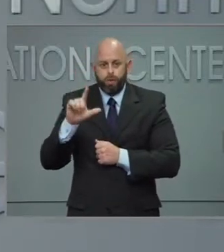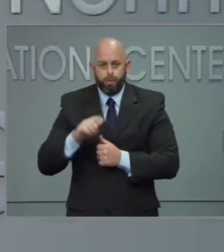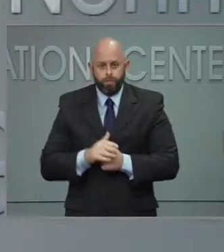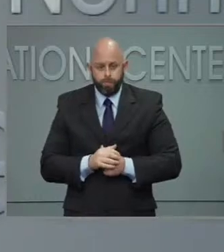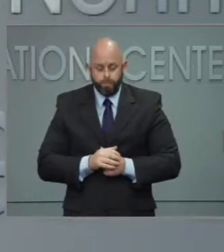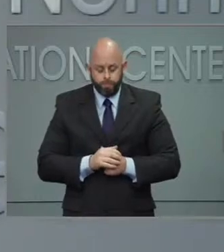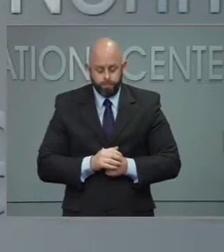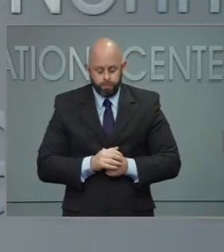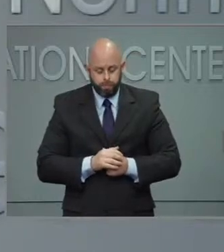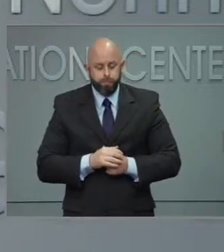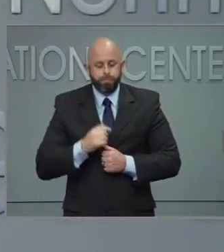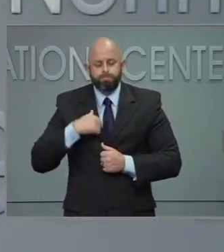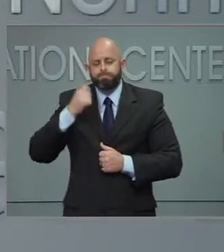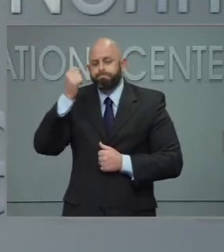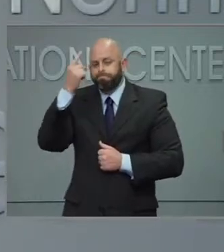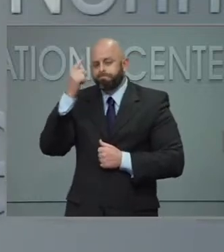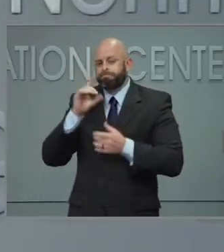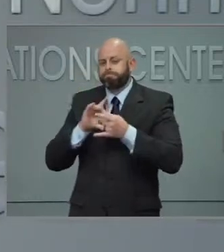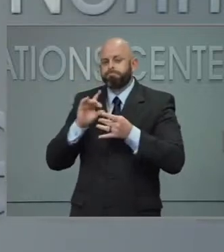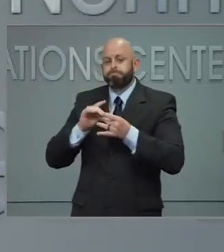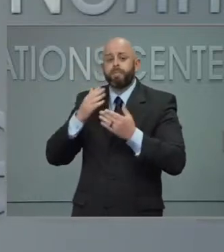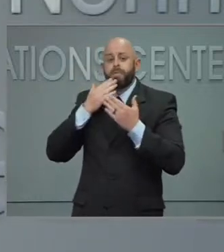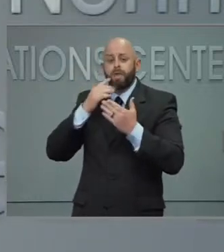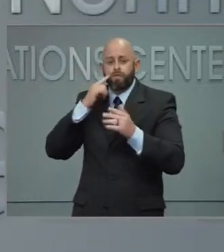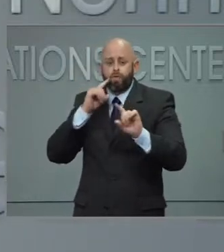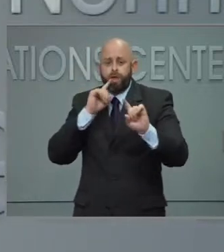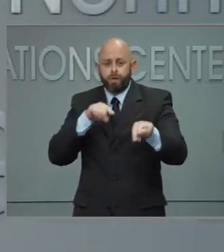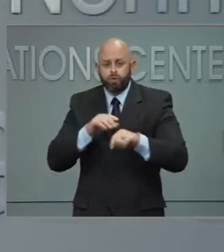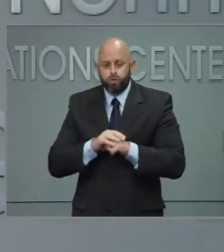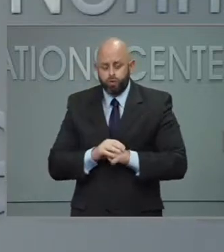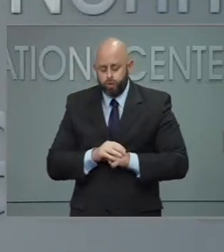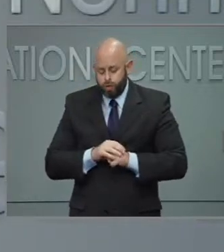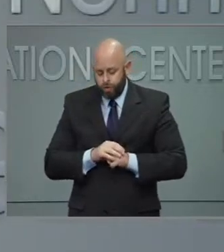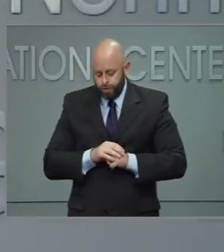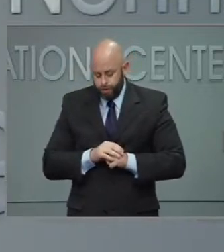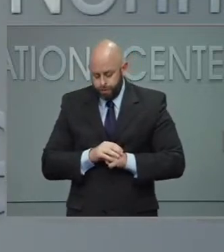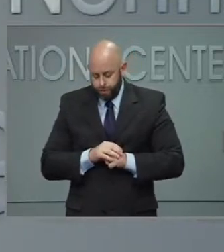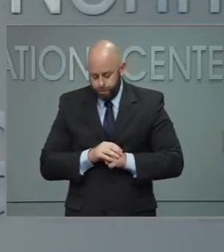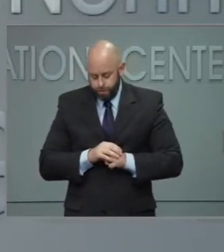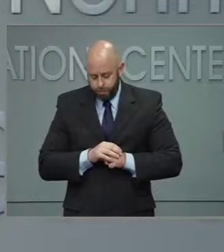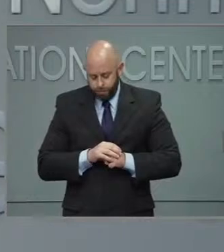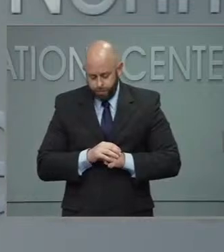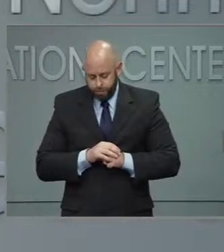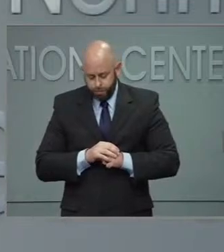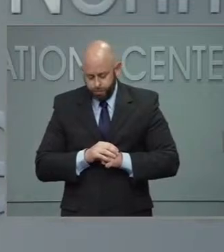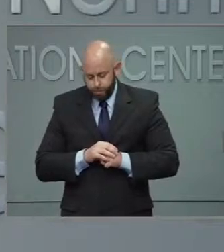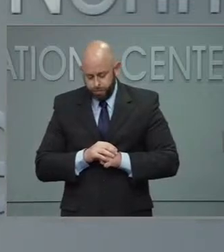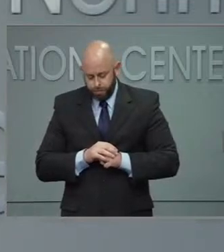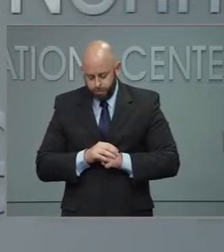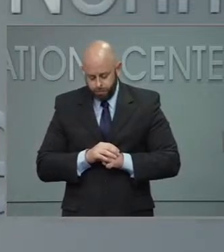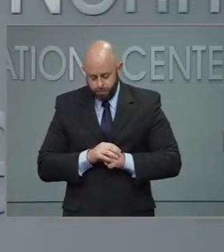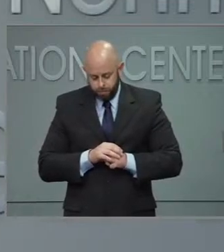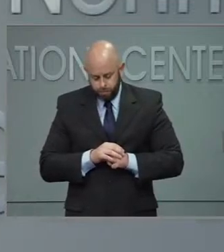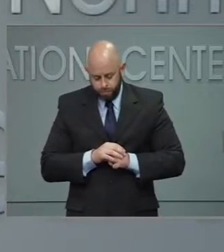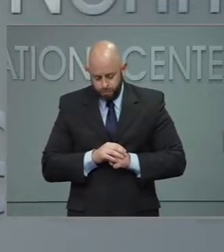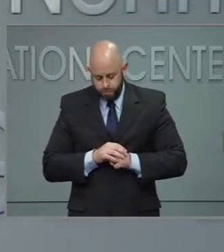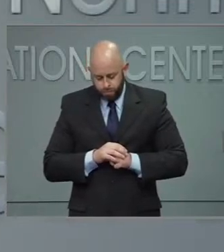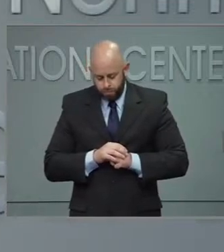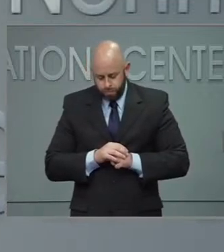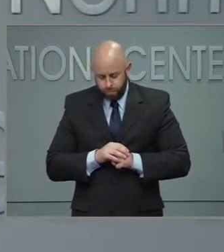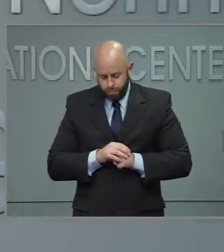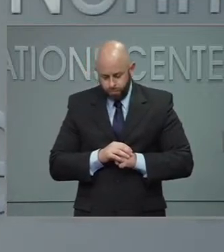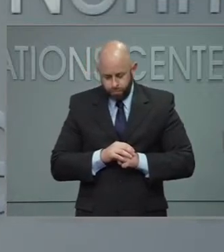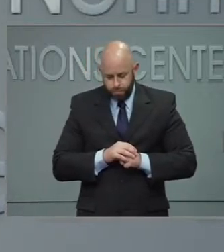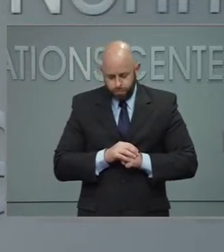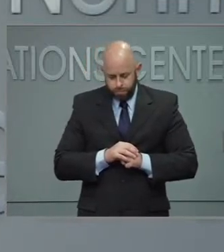Completely understand that. Thank you for the answer. On another note, there have been some questions asked to you about how people